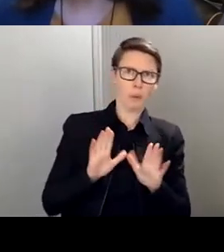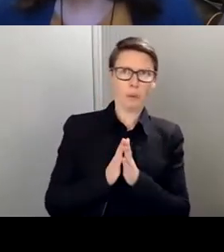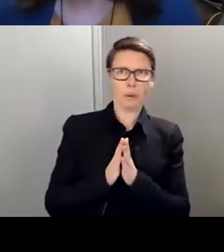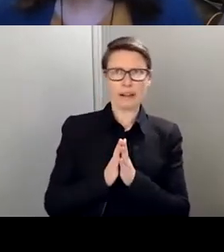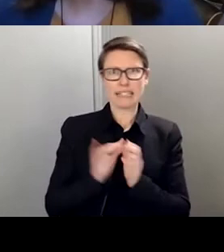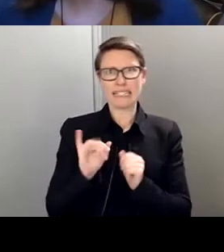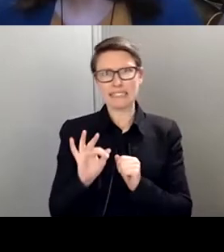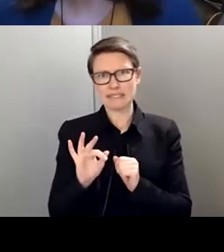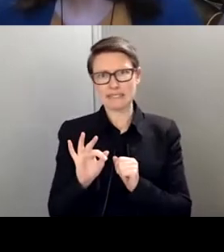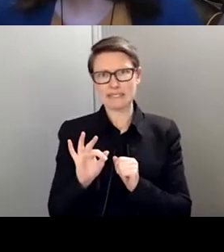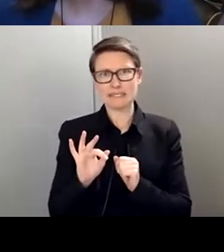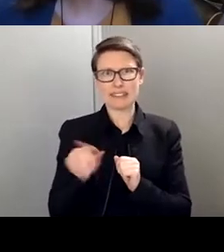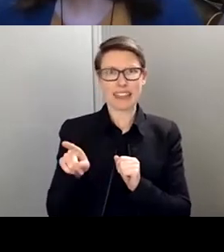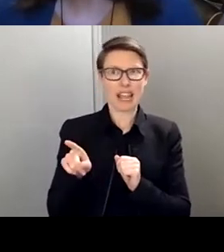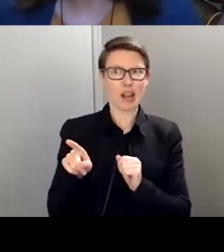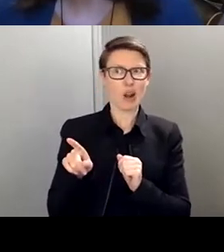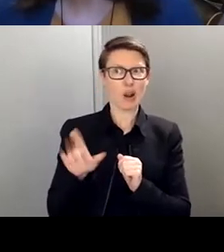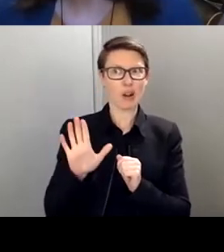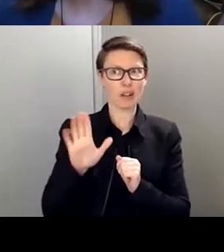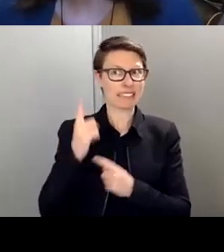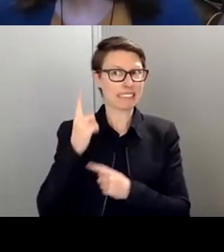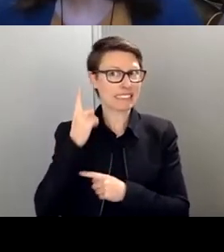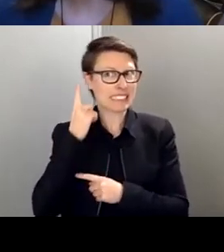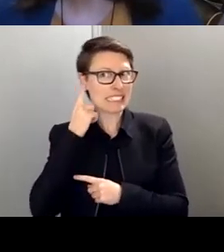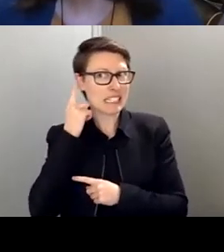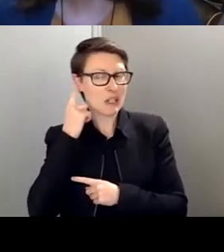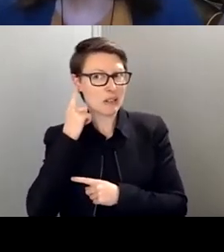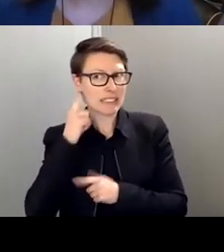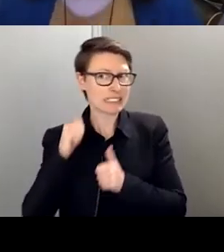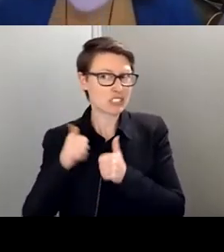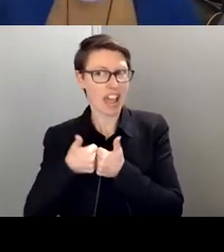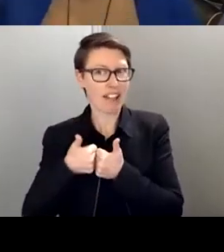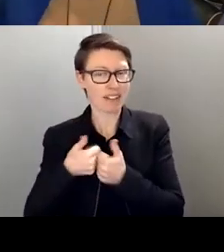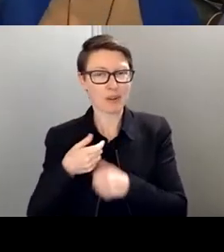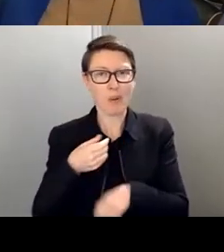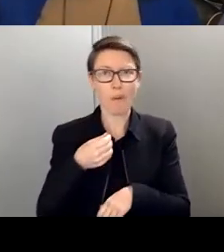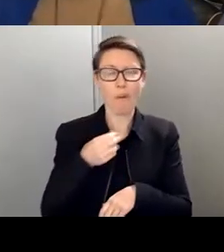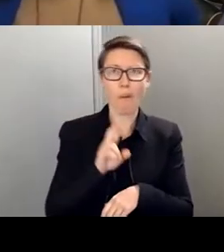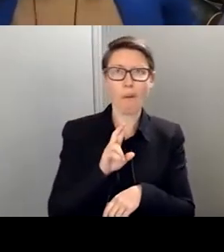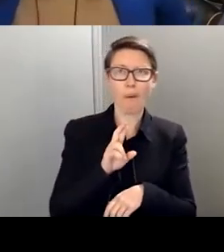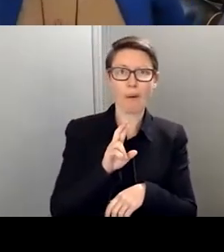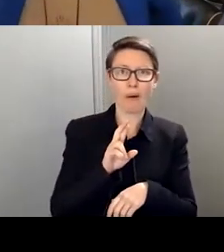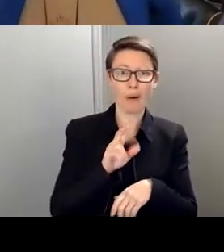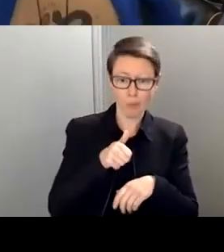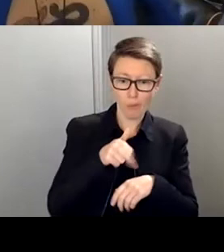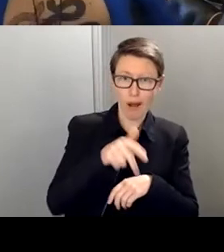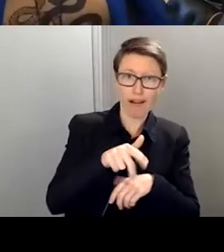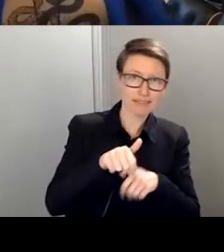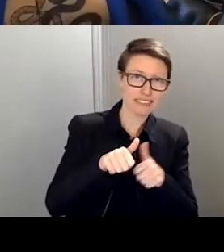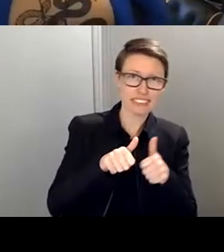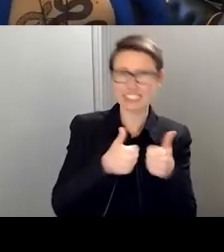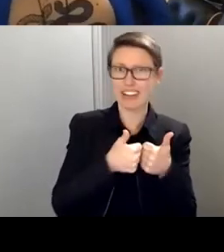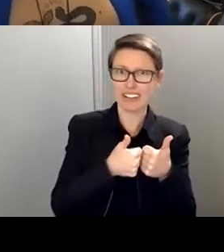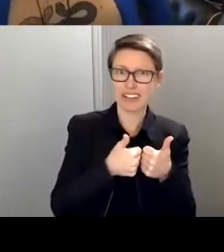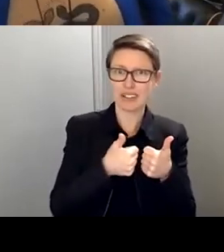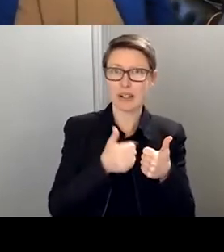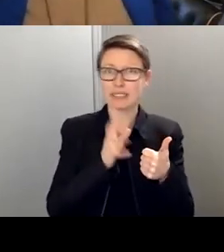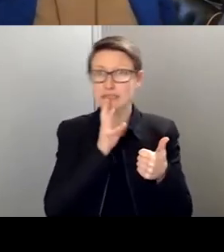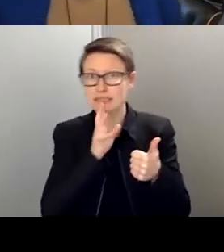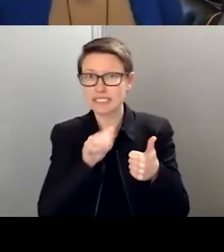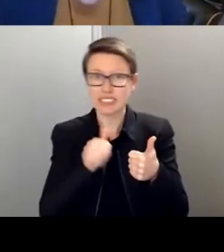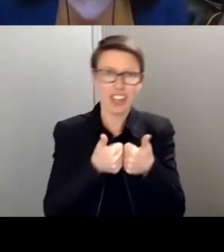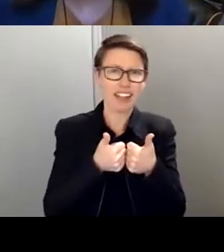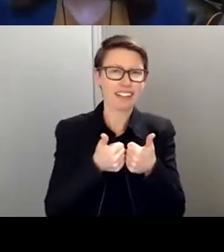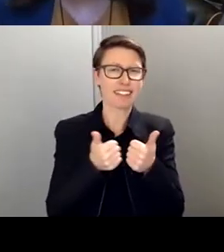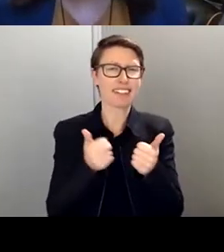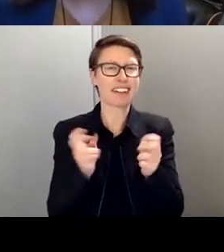are challenged in their hearing or challenged in their, you know, ability to walk or speak, or what does that mean? And how do